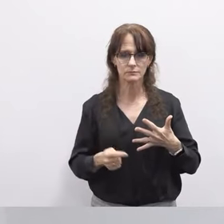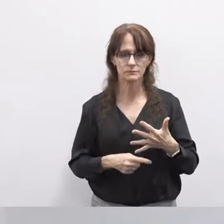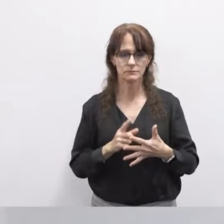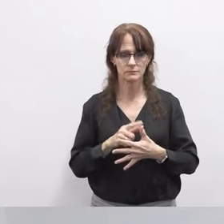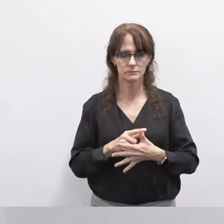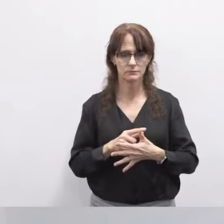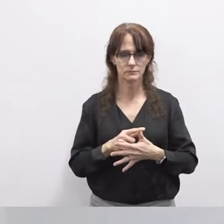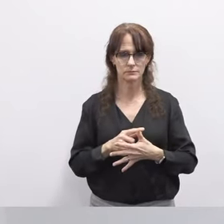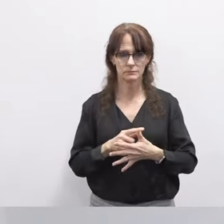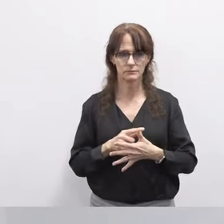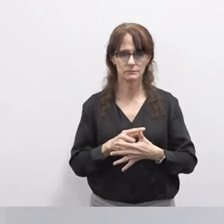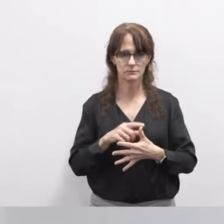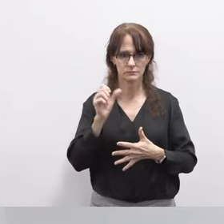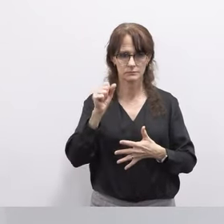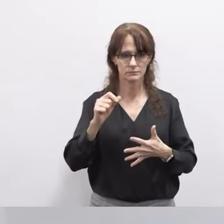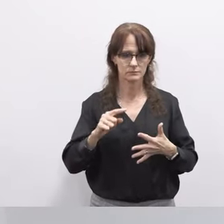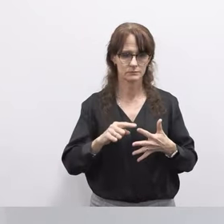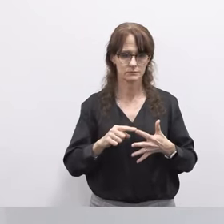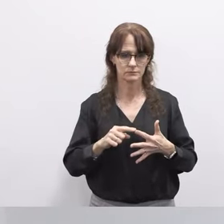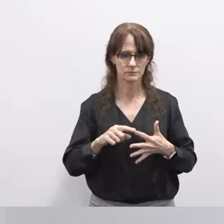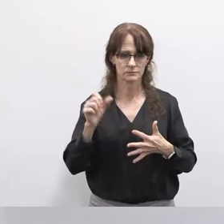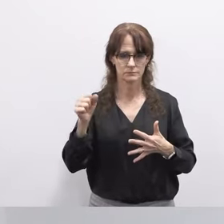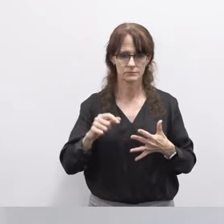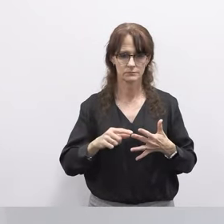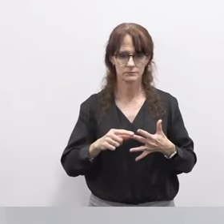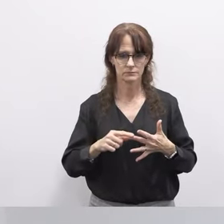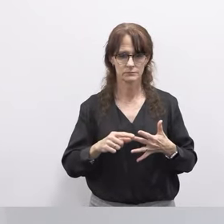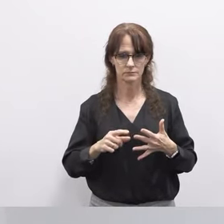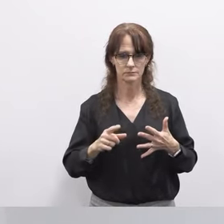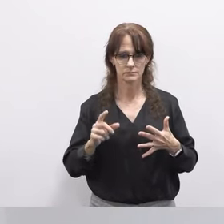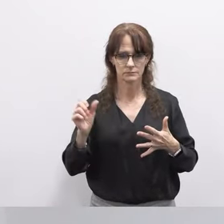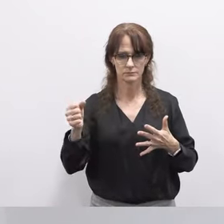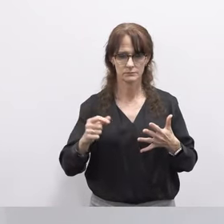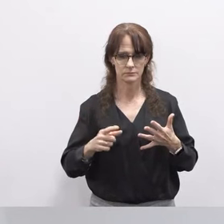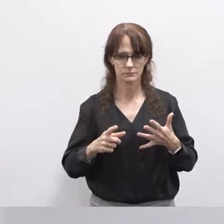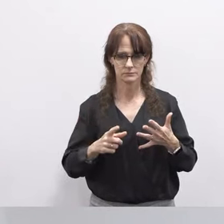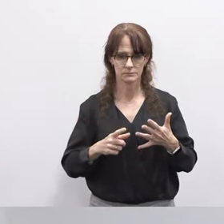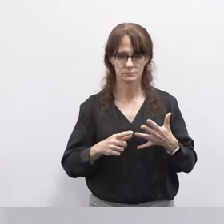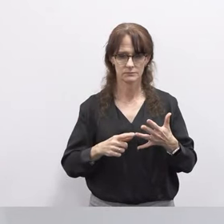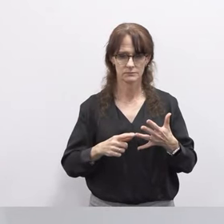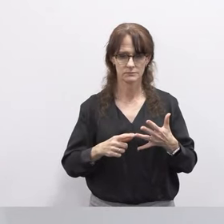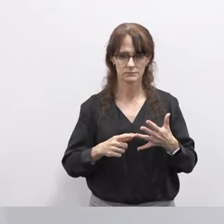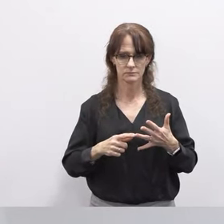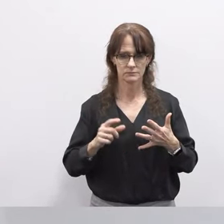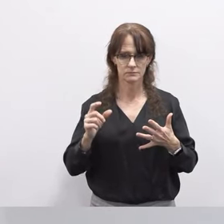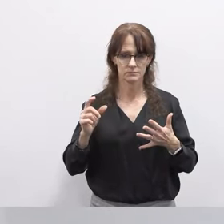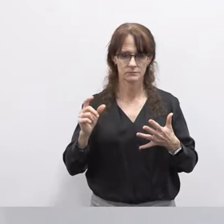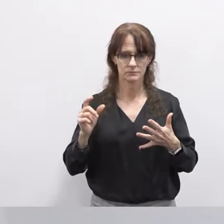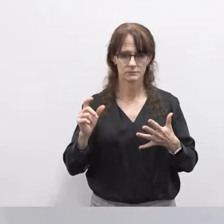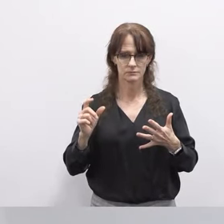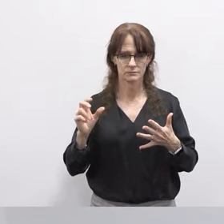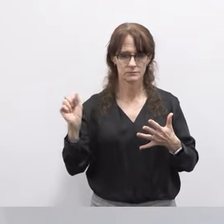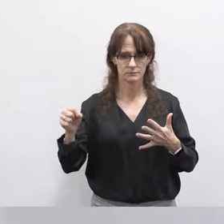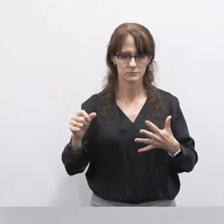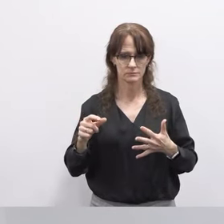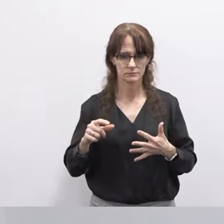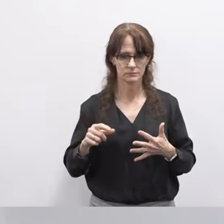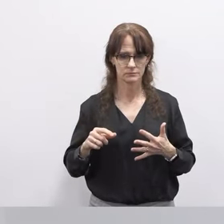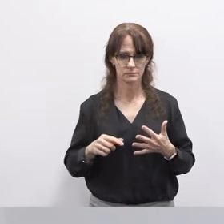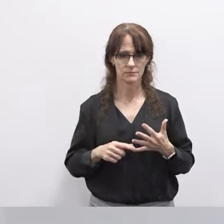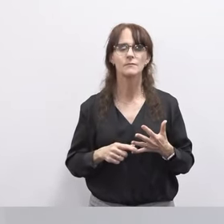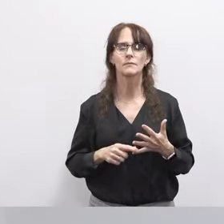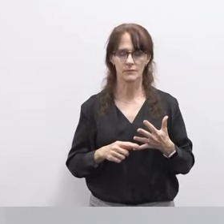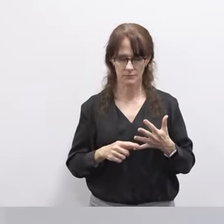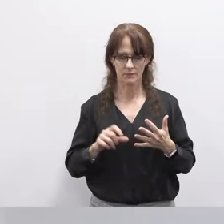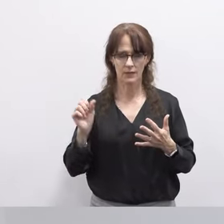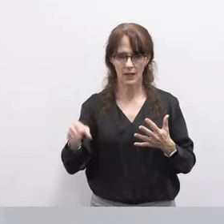Miller? Aye. Ms. Kerr? Aye. Ms. Craighead? Aye. Mr. Otto? Aye. And I also